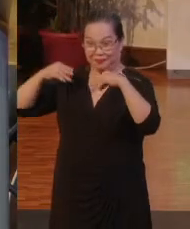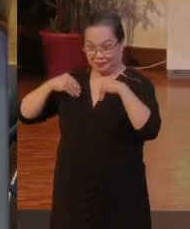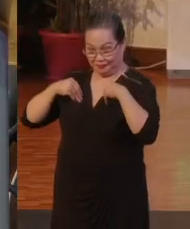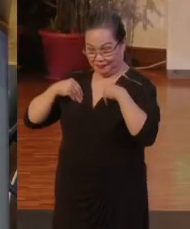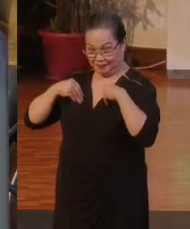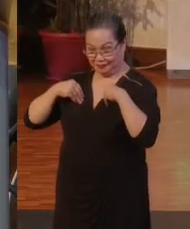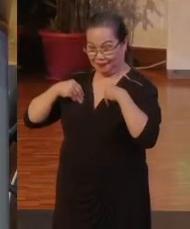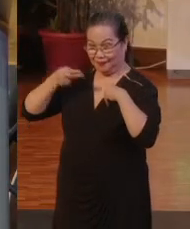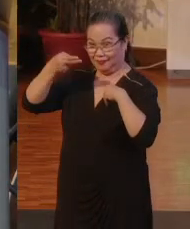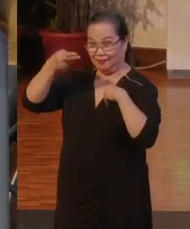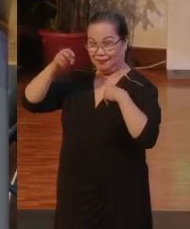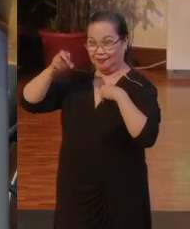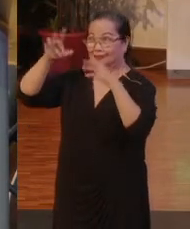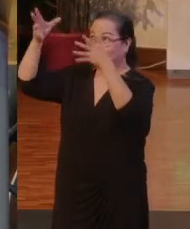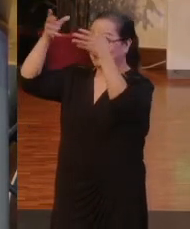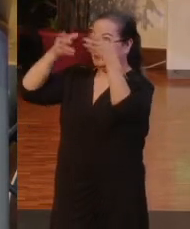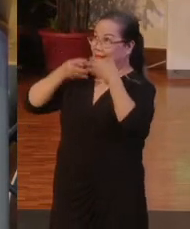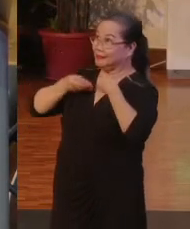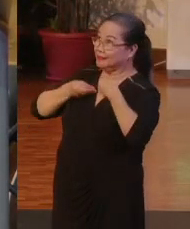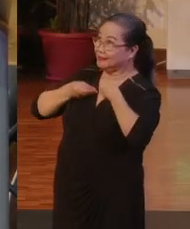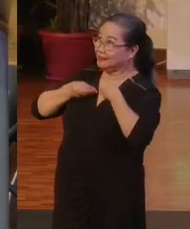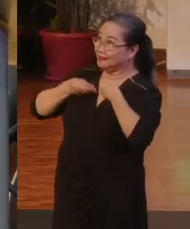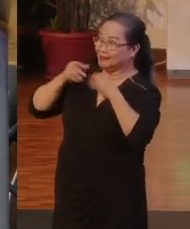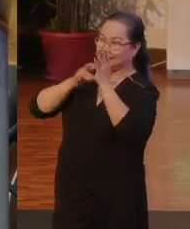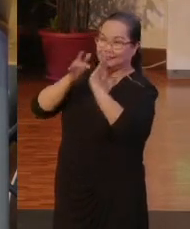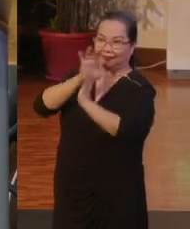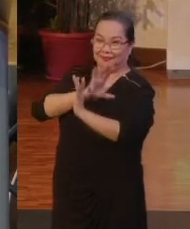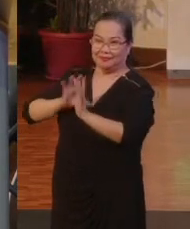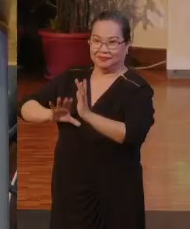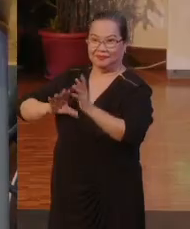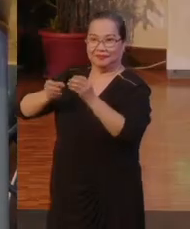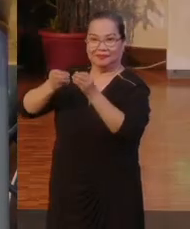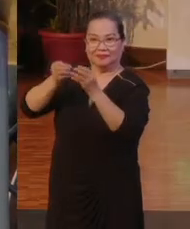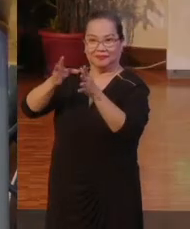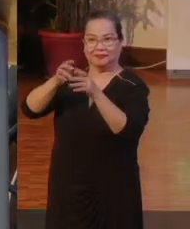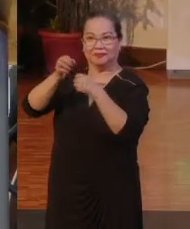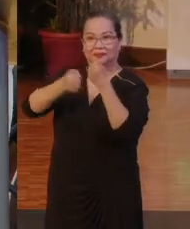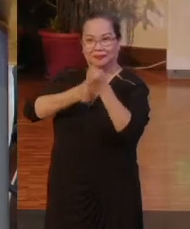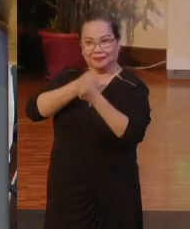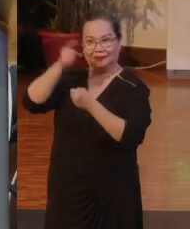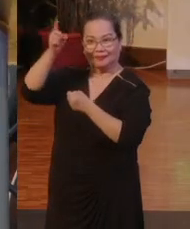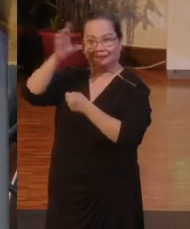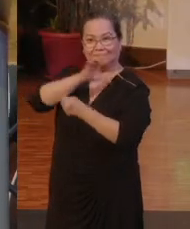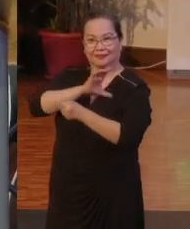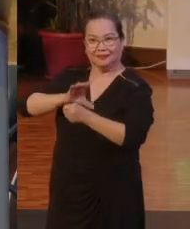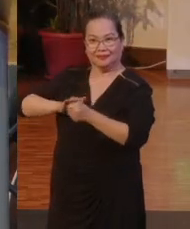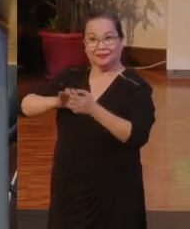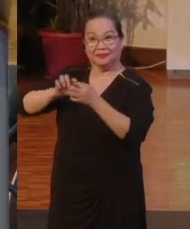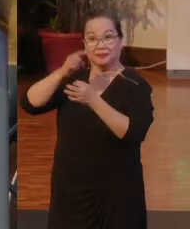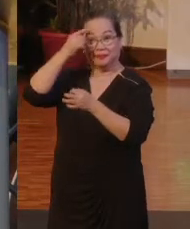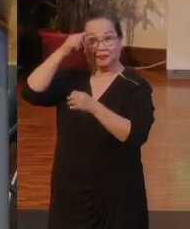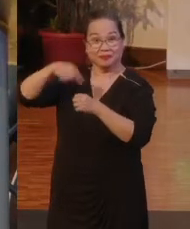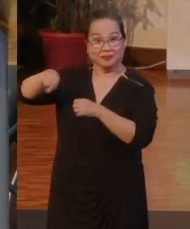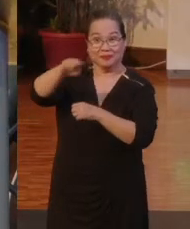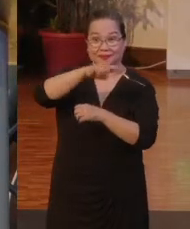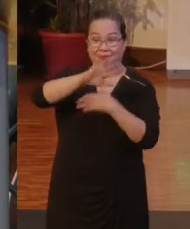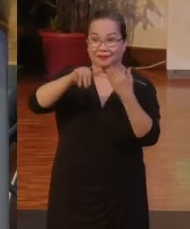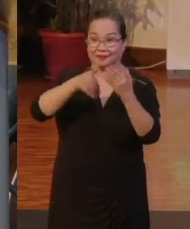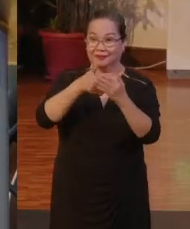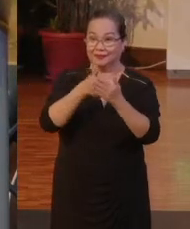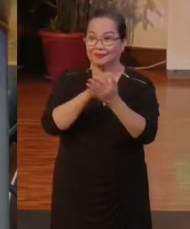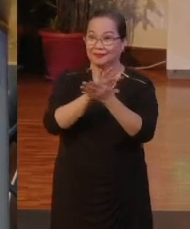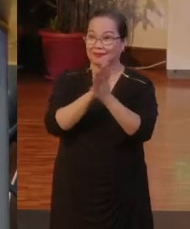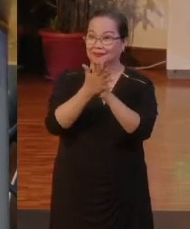heirs of God and fellow heirs with Christ, provided we suffer with Him in order that we may also